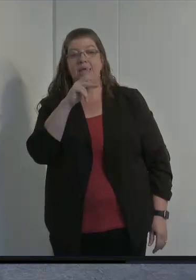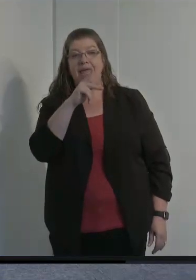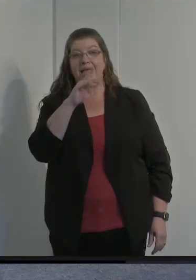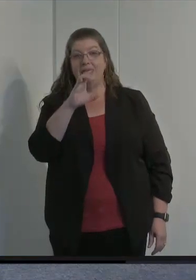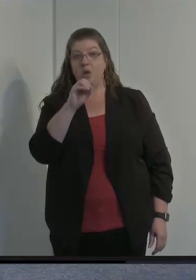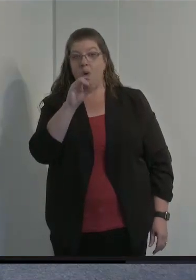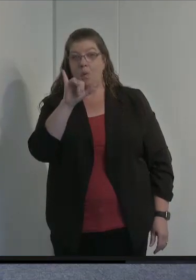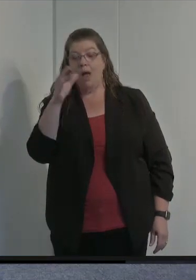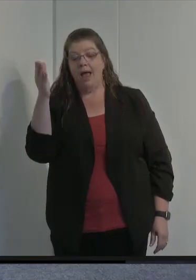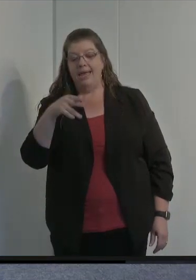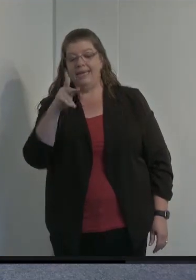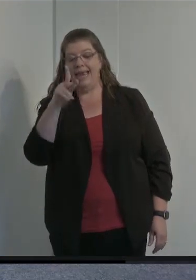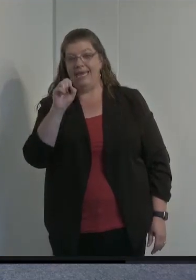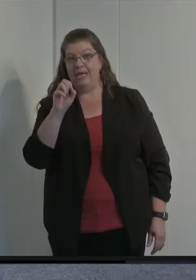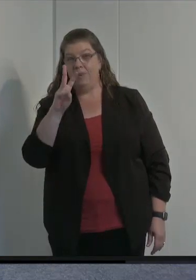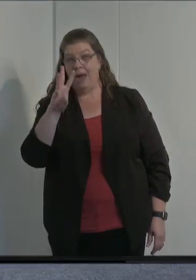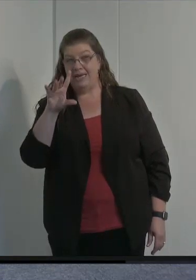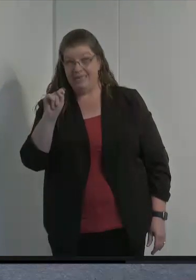KEYT.